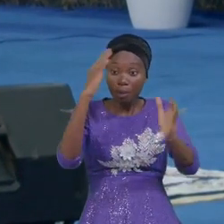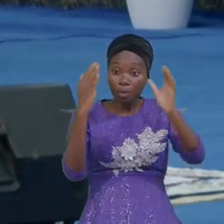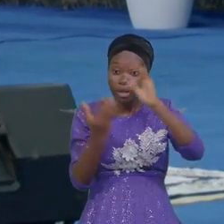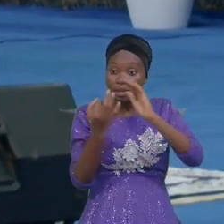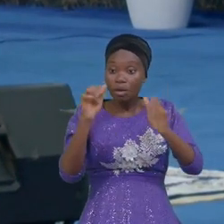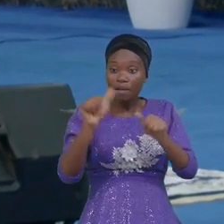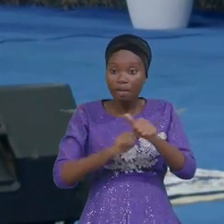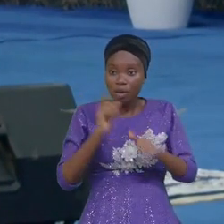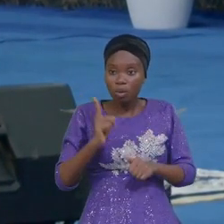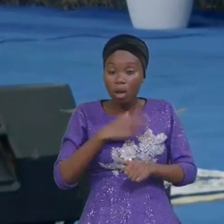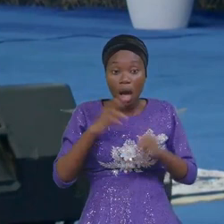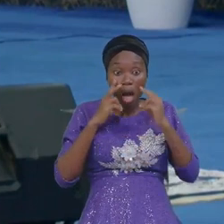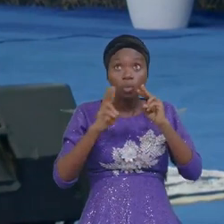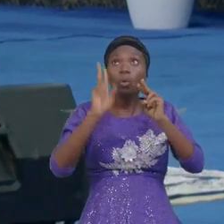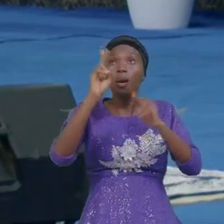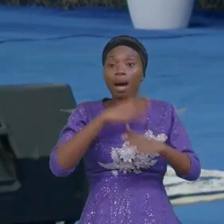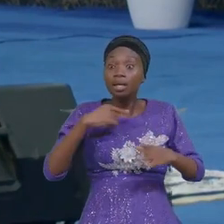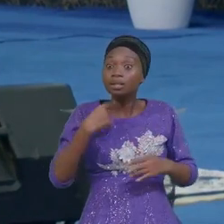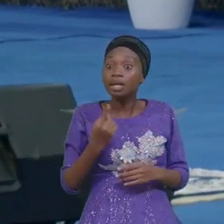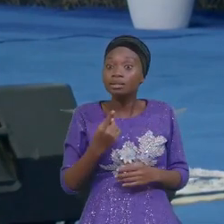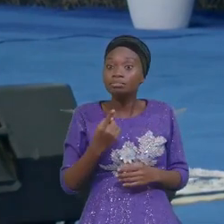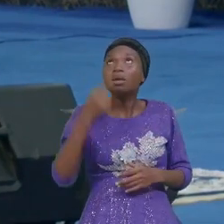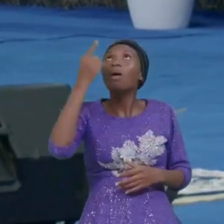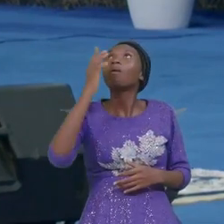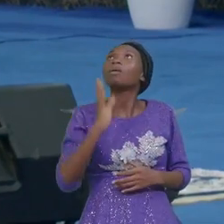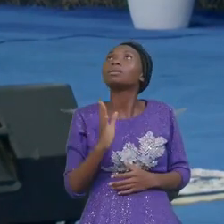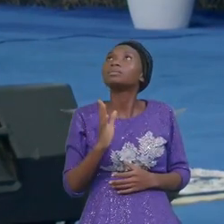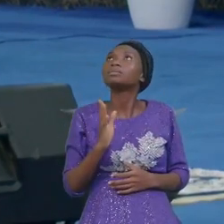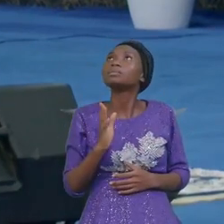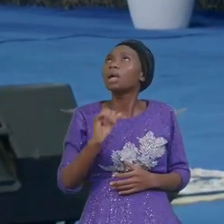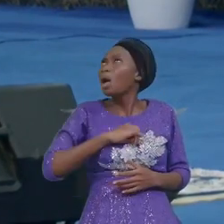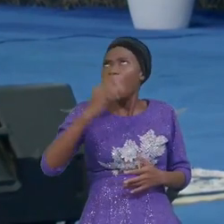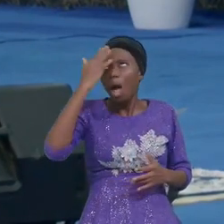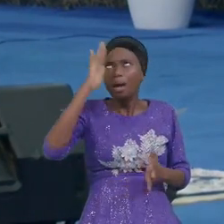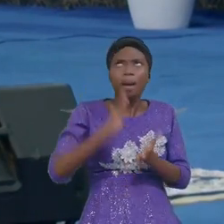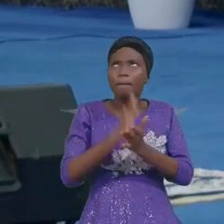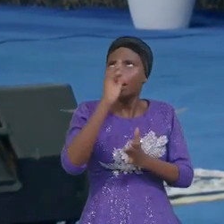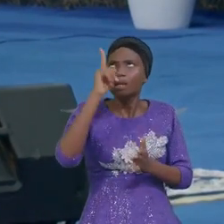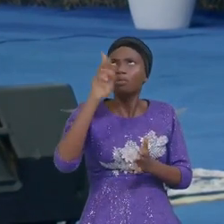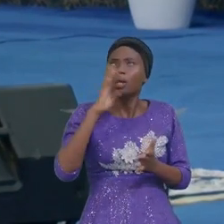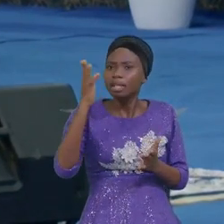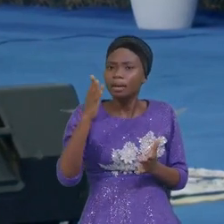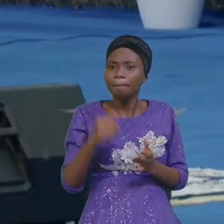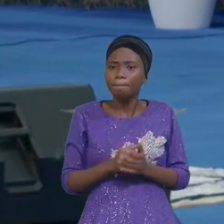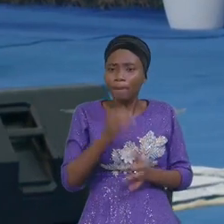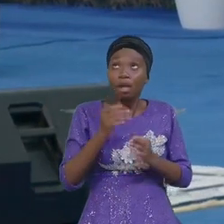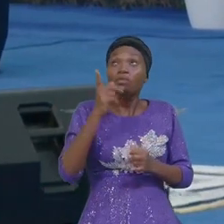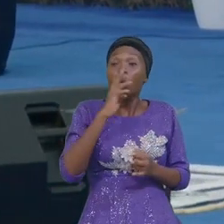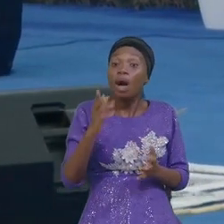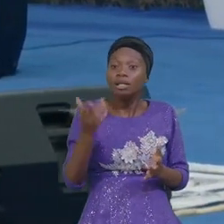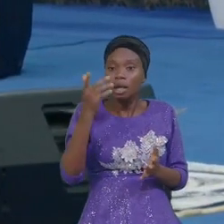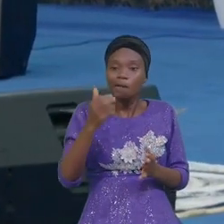He looked up and said, God, I don't believe you exist. Okay, if you are there, knock